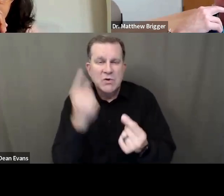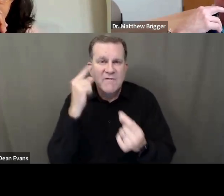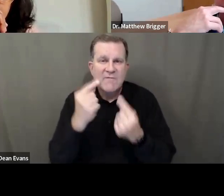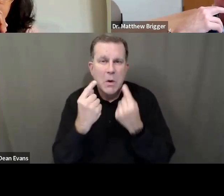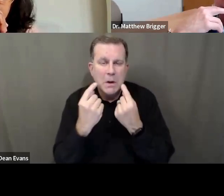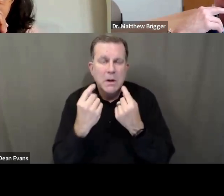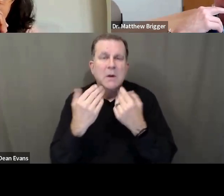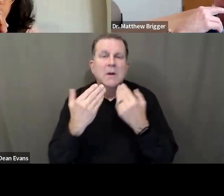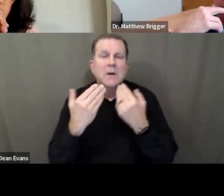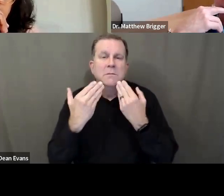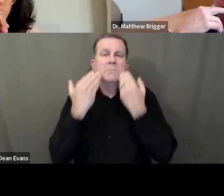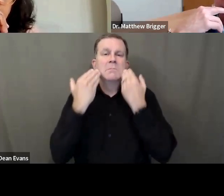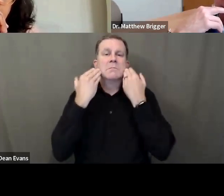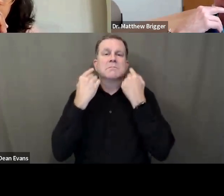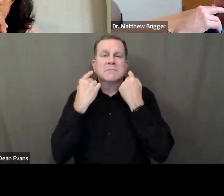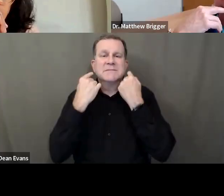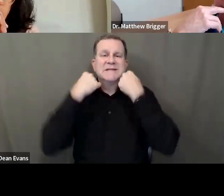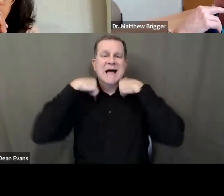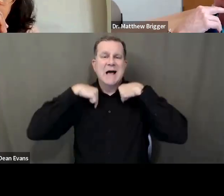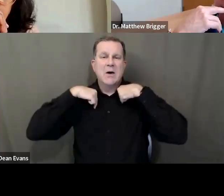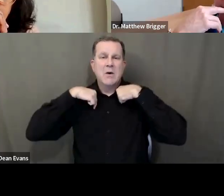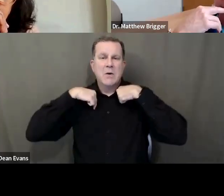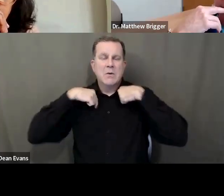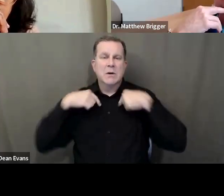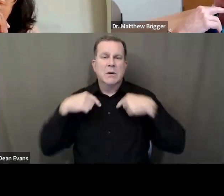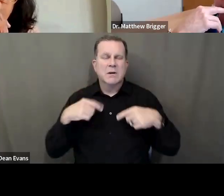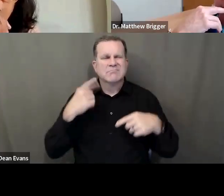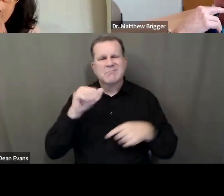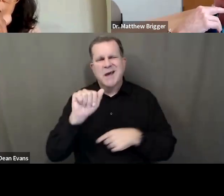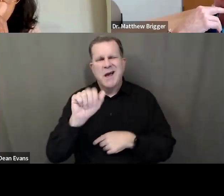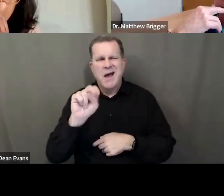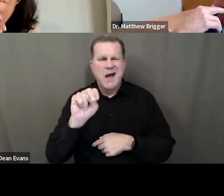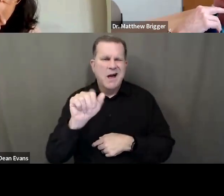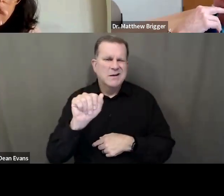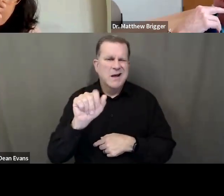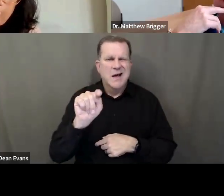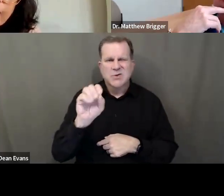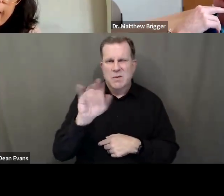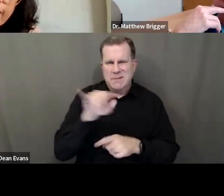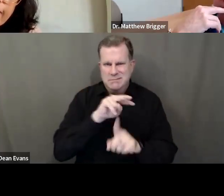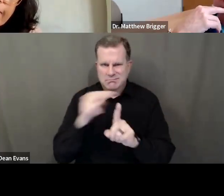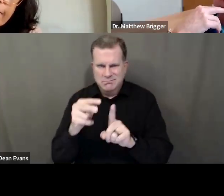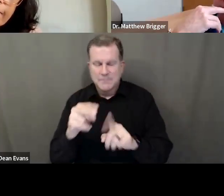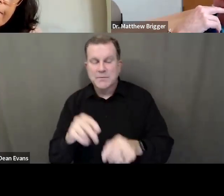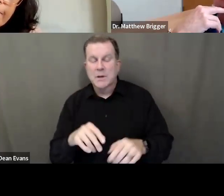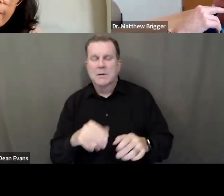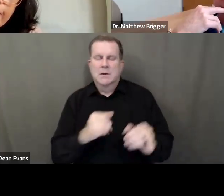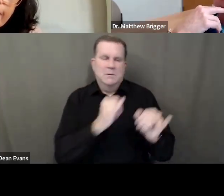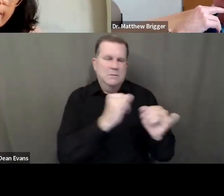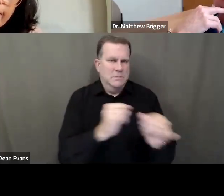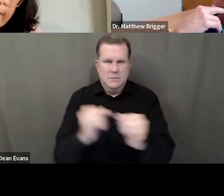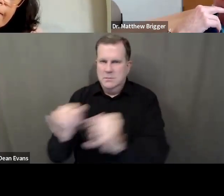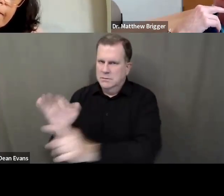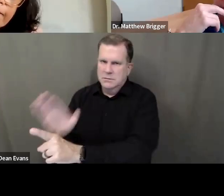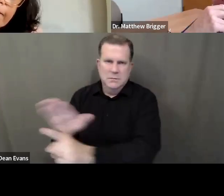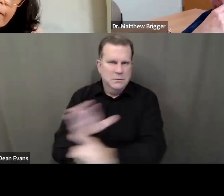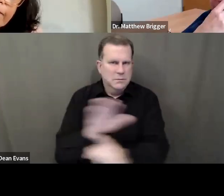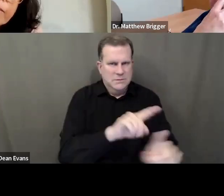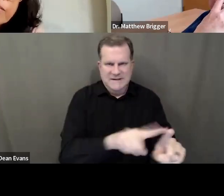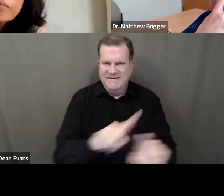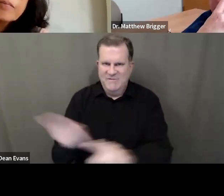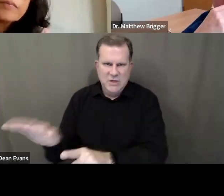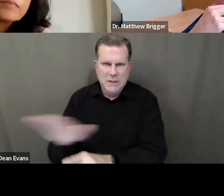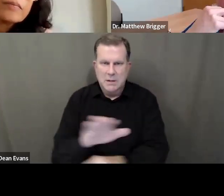so it doesn't go one way, plus it from an anatomy standpoint, just depends on the patient. And then what treatments you're doing depends on what that function